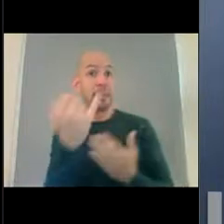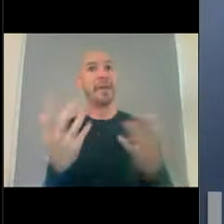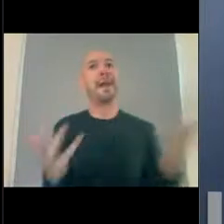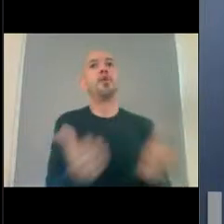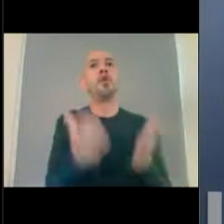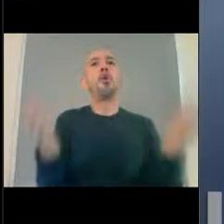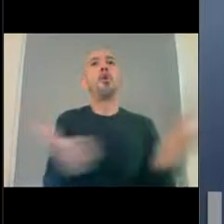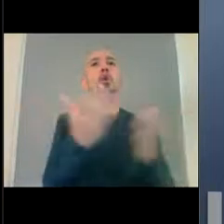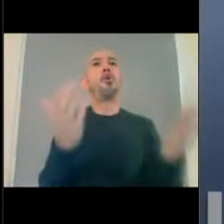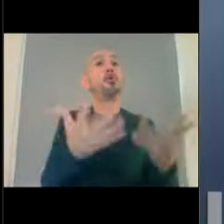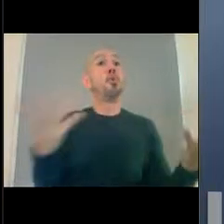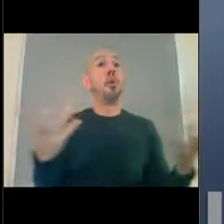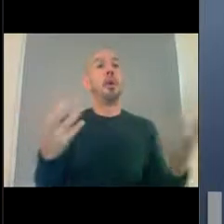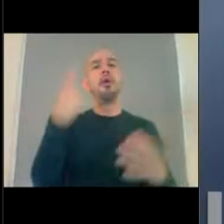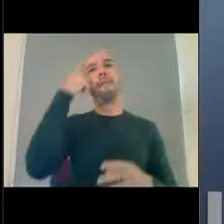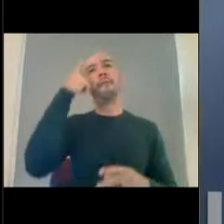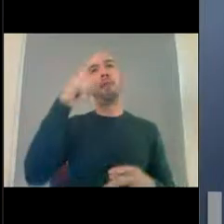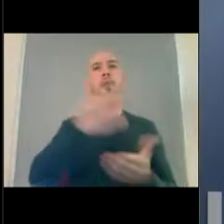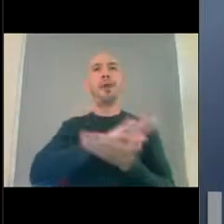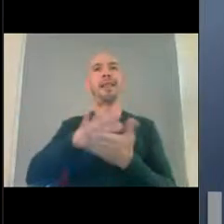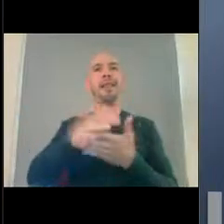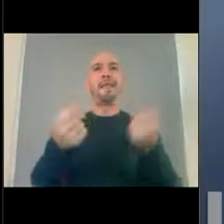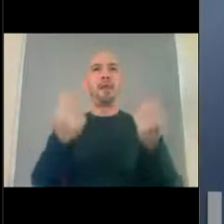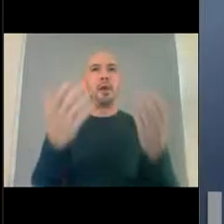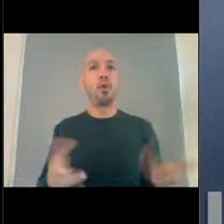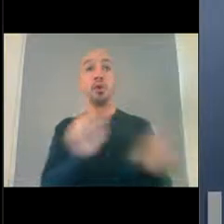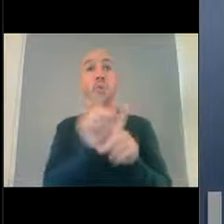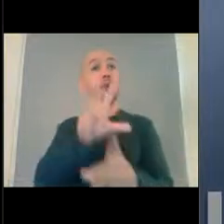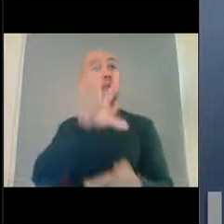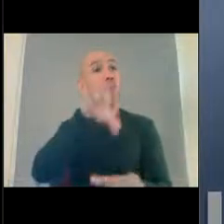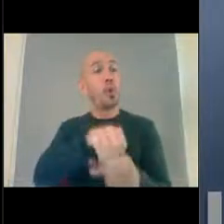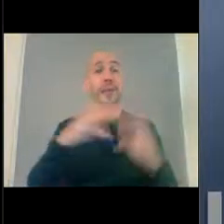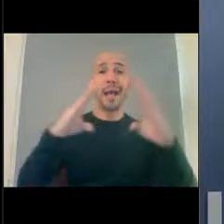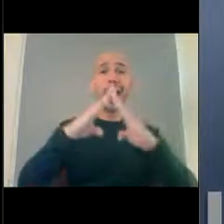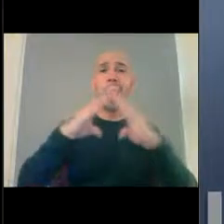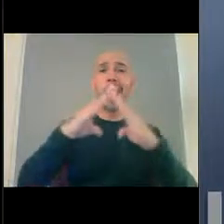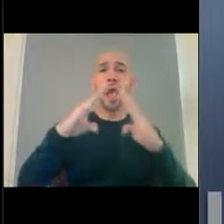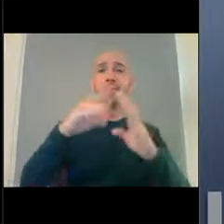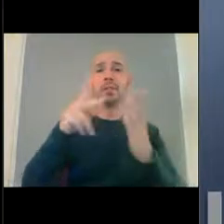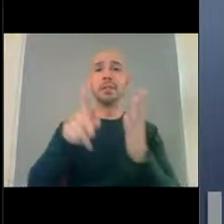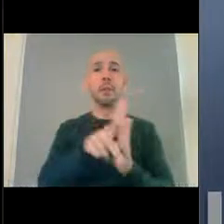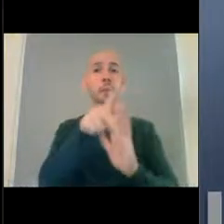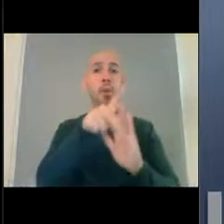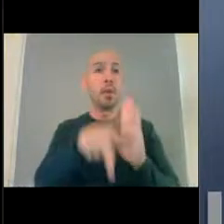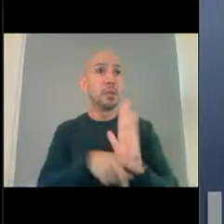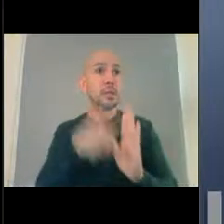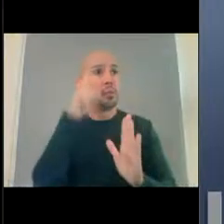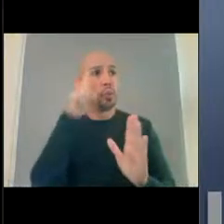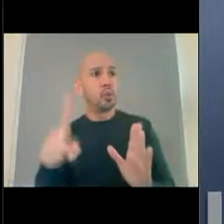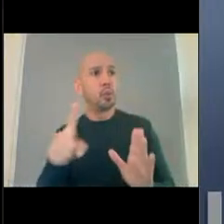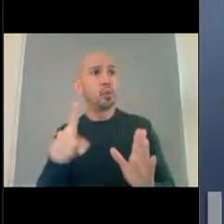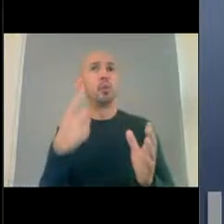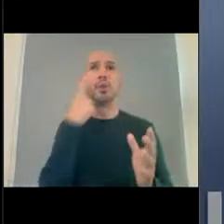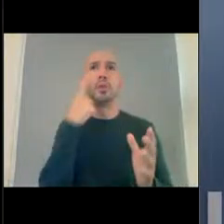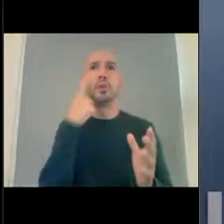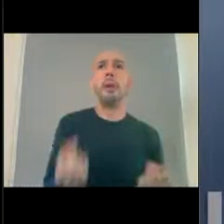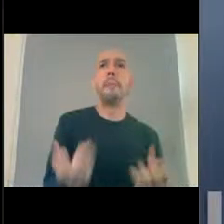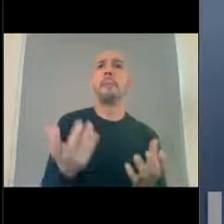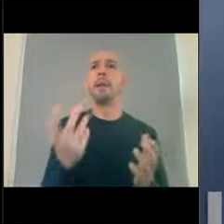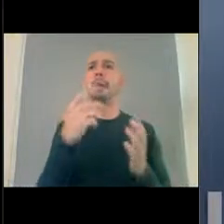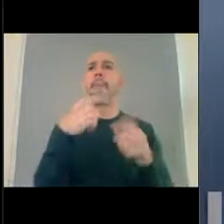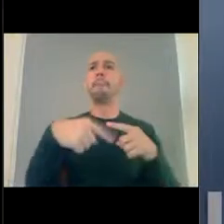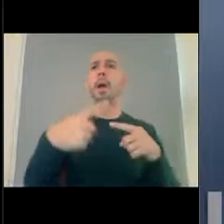clean vehicles inclusion of pro housing principles to support housing production and vehicle miles travel reductions enhanced